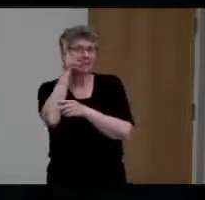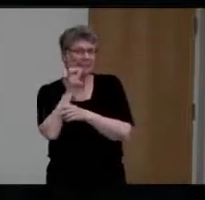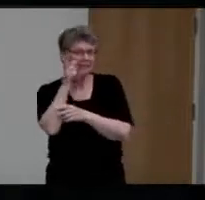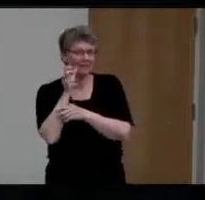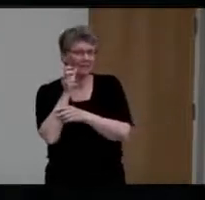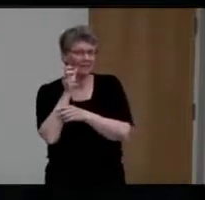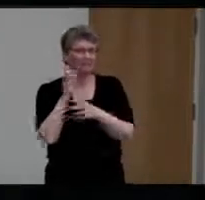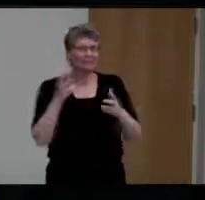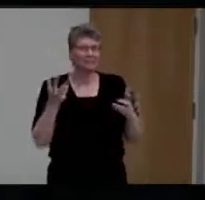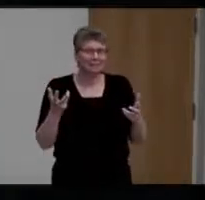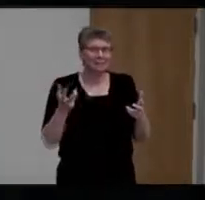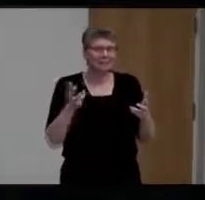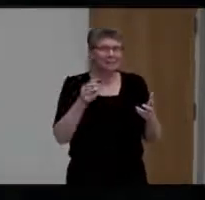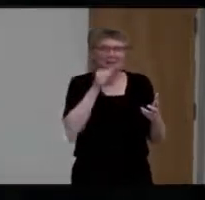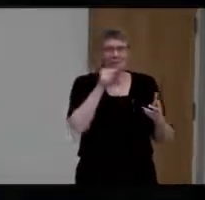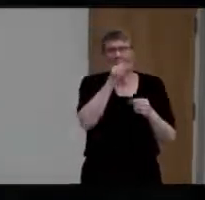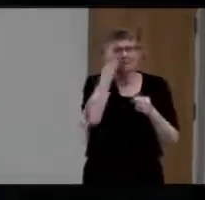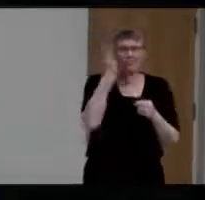isn't magic. It's